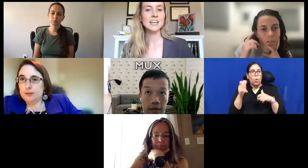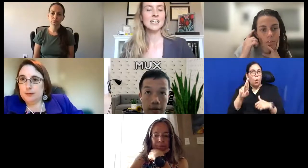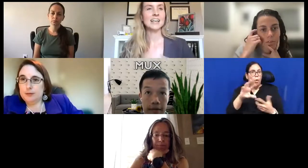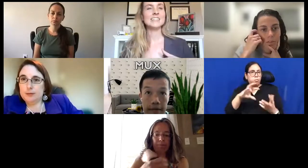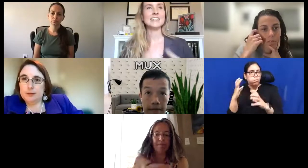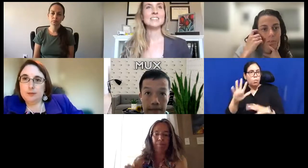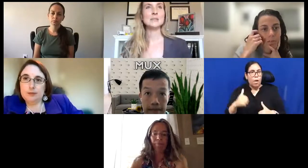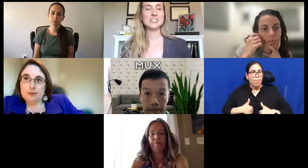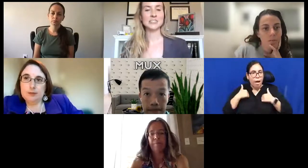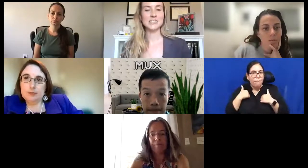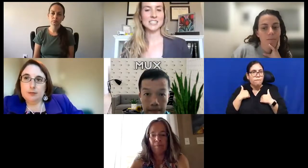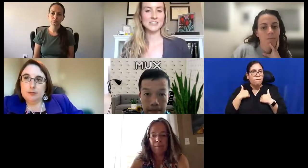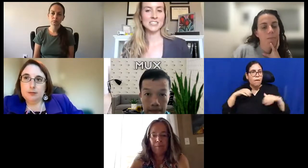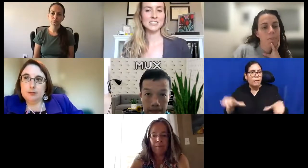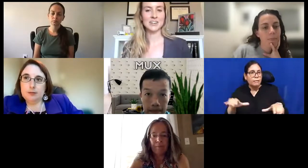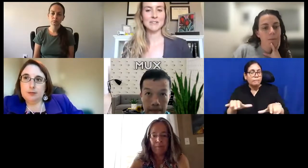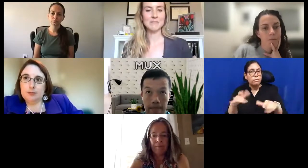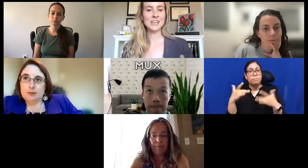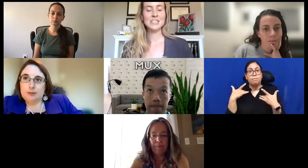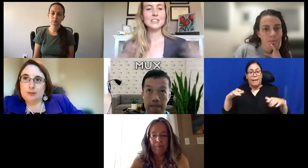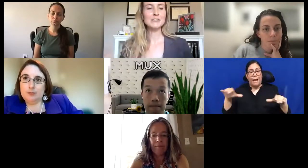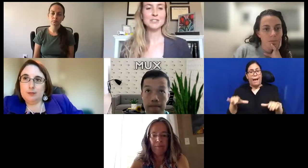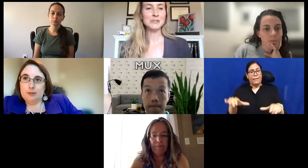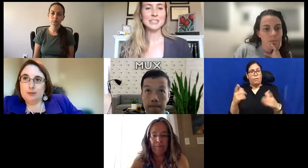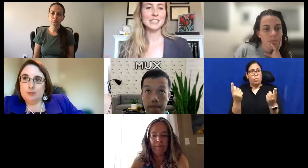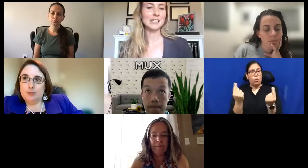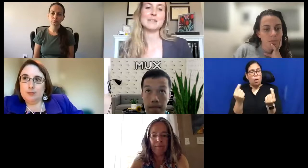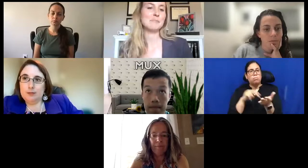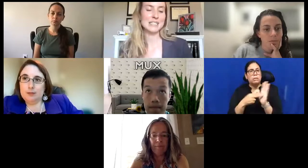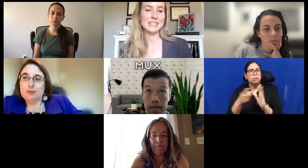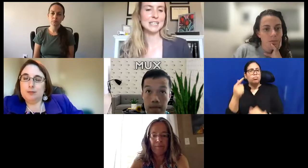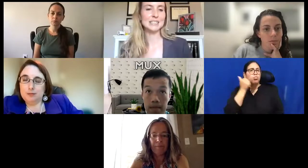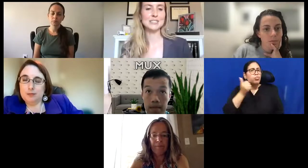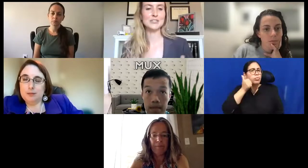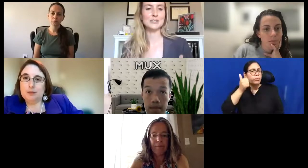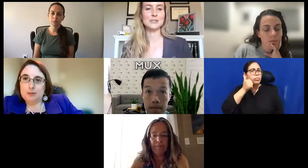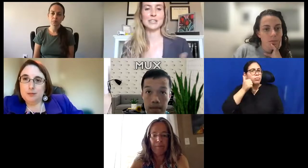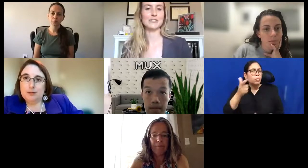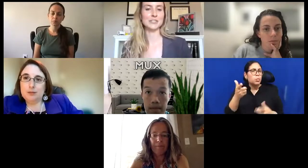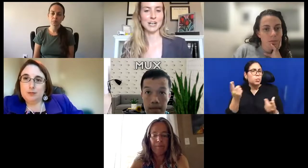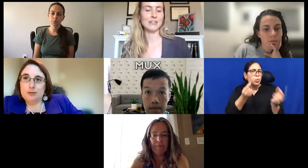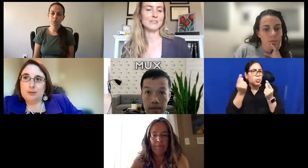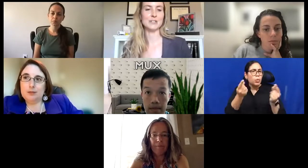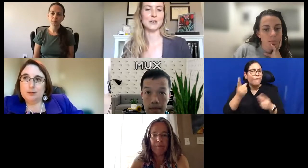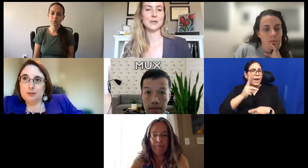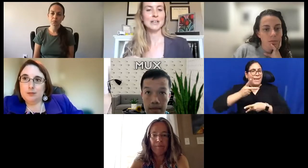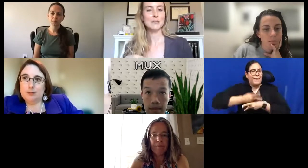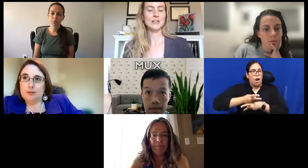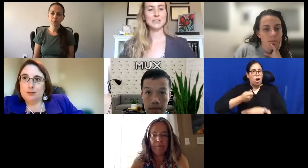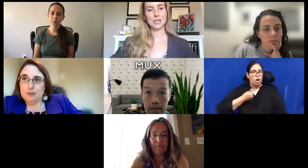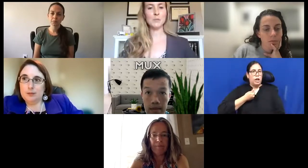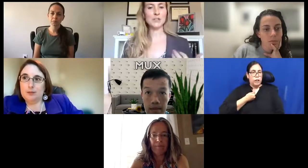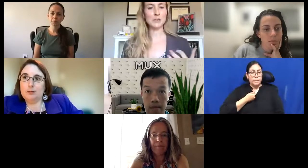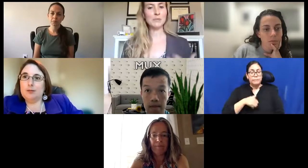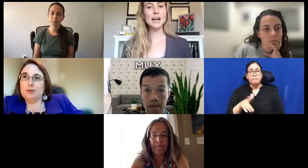activities. And I like to say major life activities are things that you do on a day-to-day basis to care for yourself. So